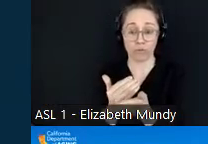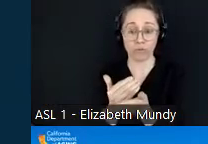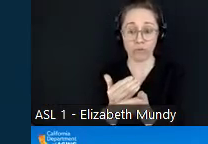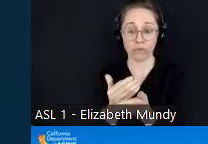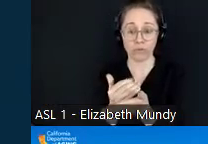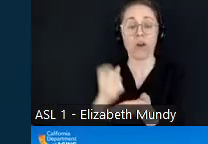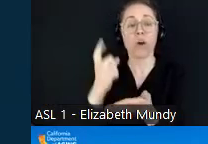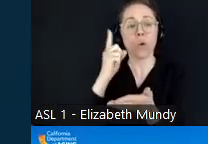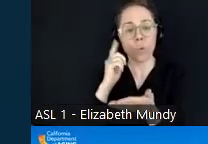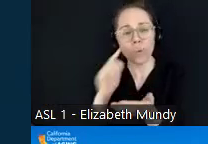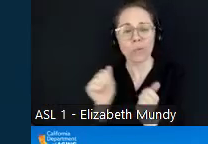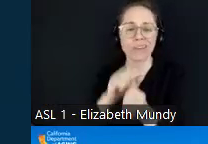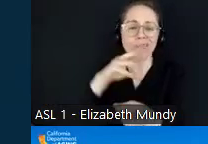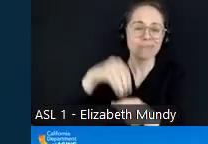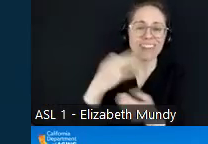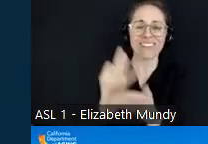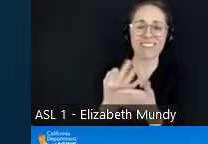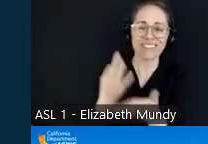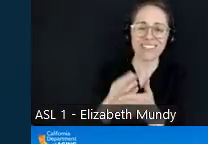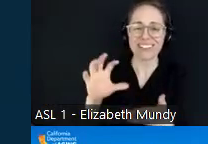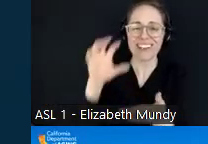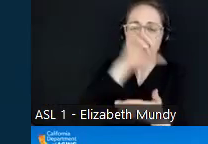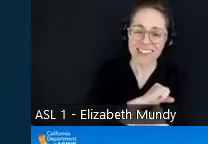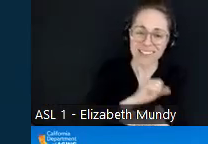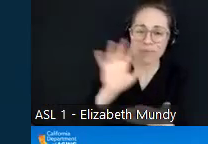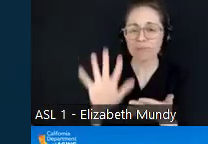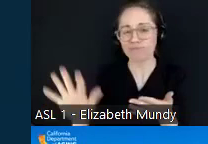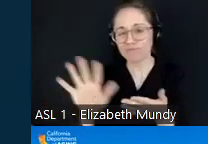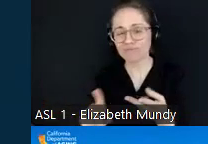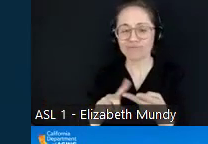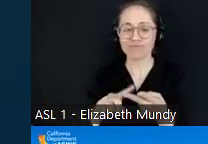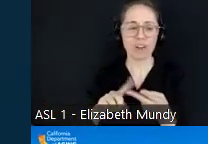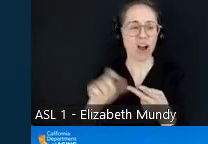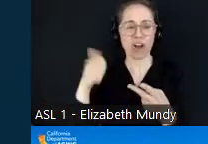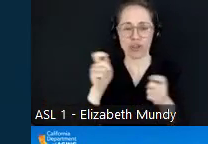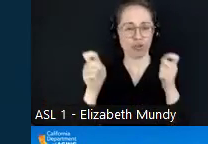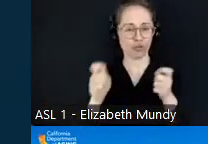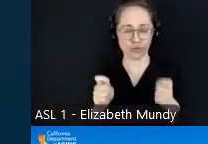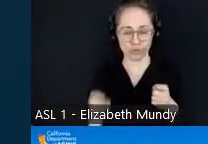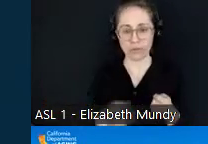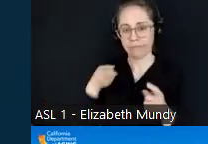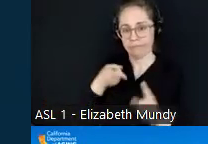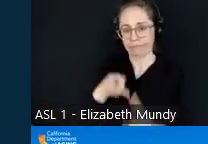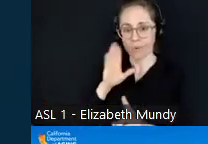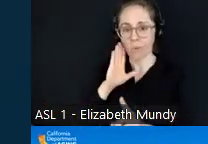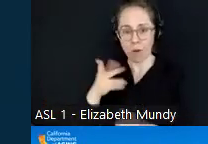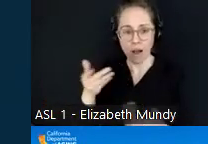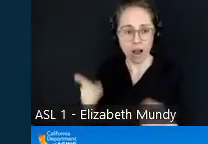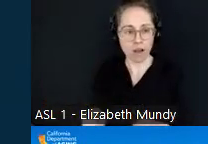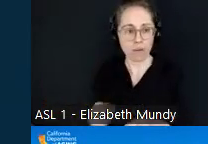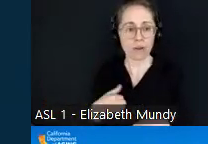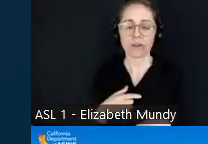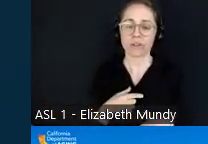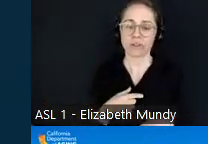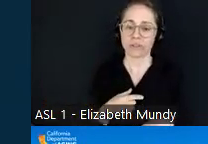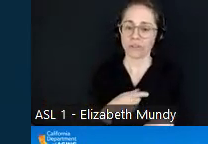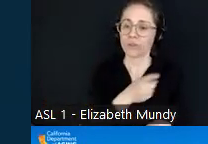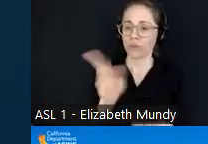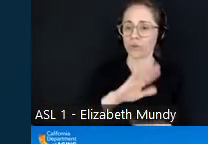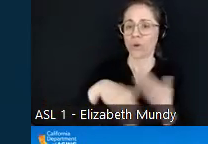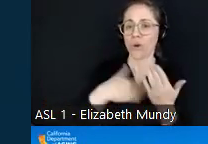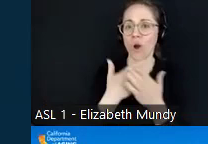fiscal estimates and any changes that may be coming. So you're all familiar and have communicated well. Continue